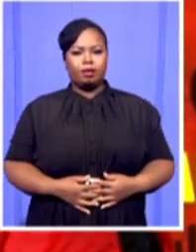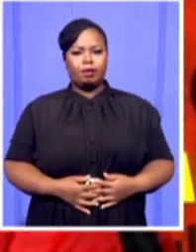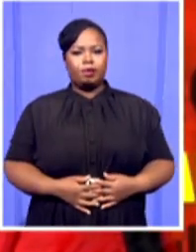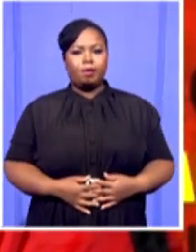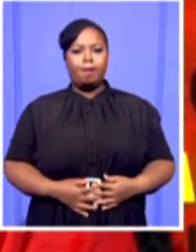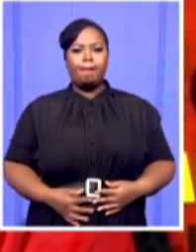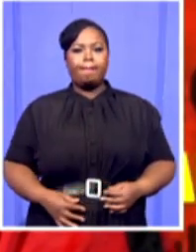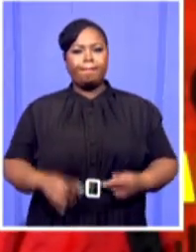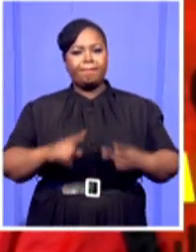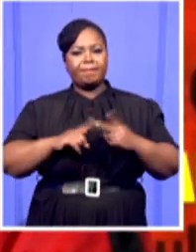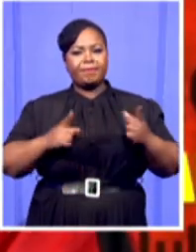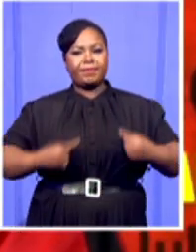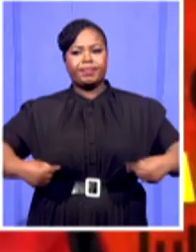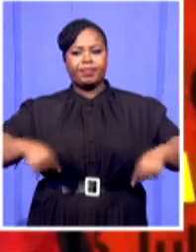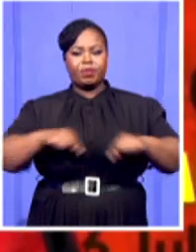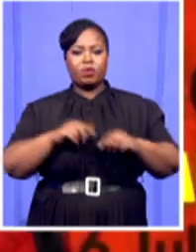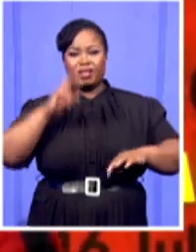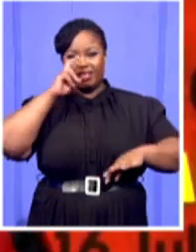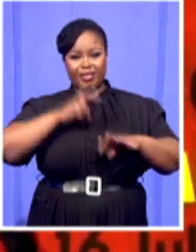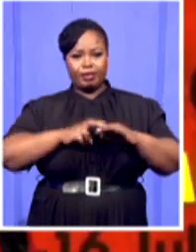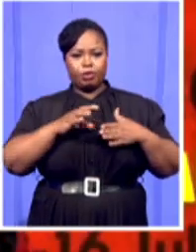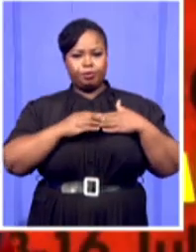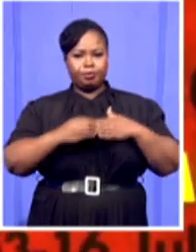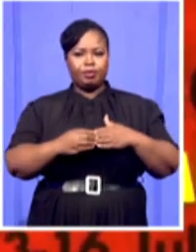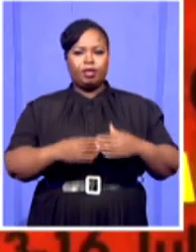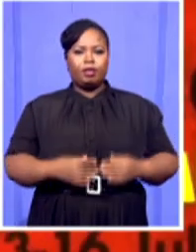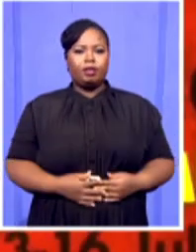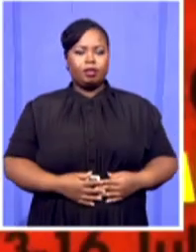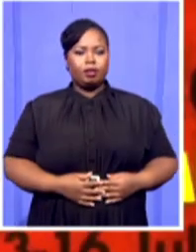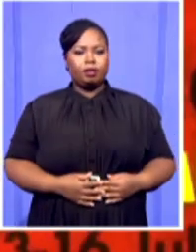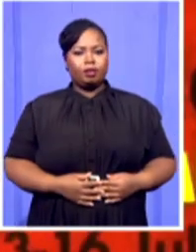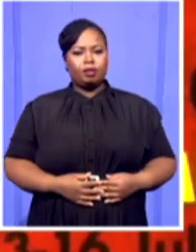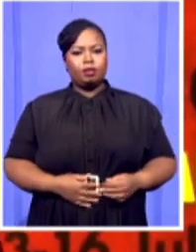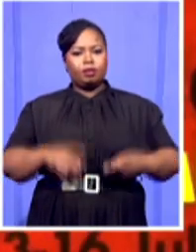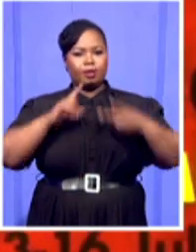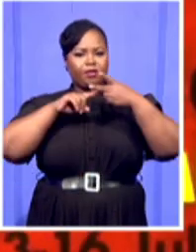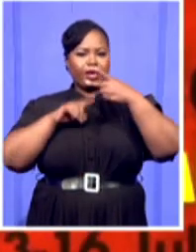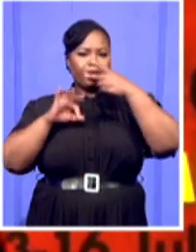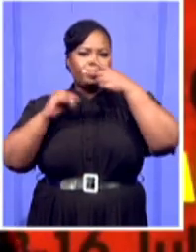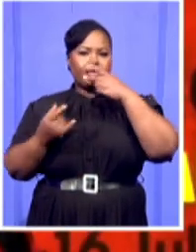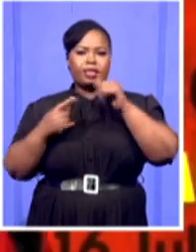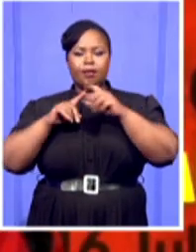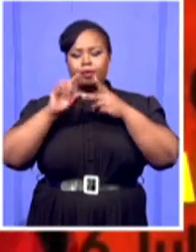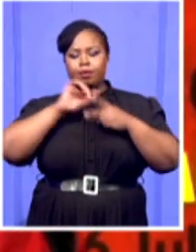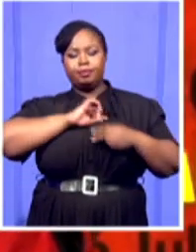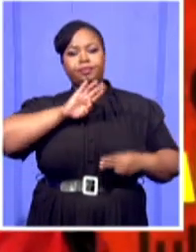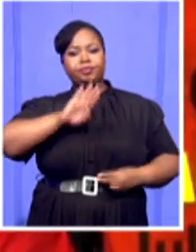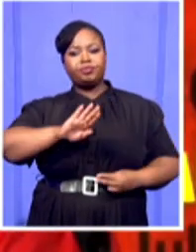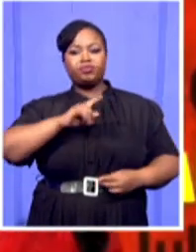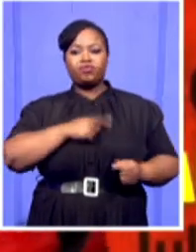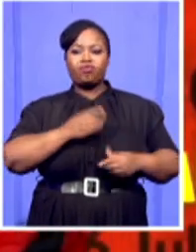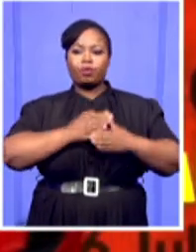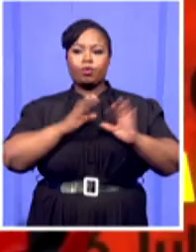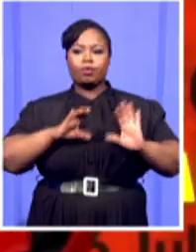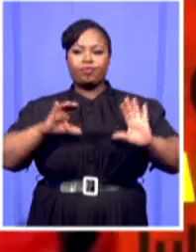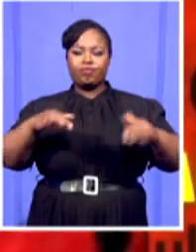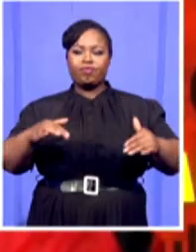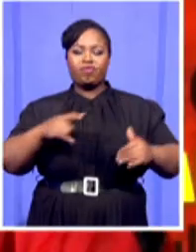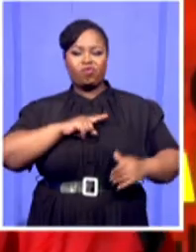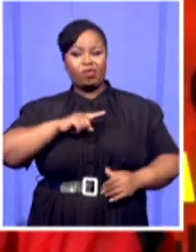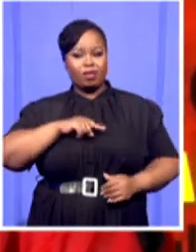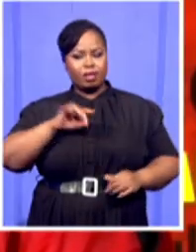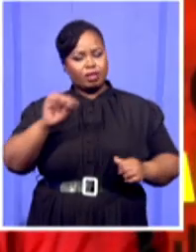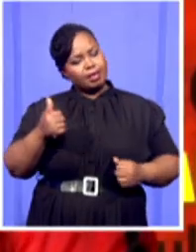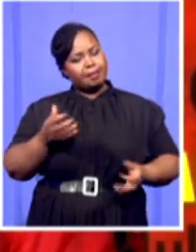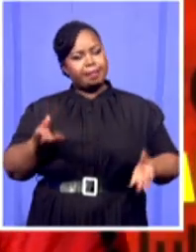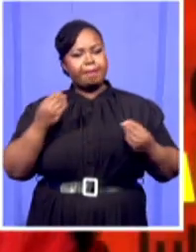as a vanguard, we need to give direction. And surely the advanced detachment of the working class will then find